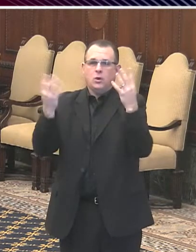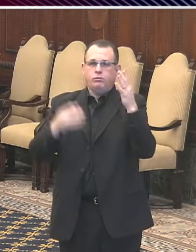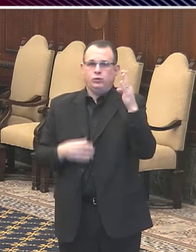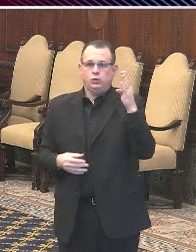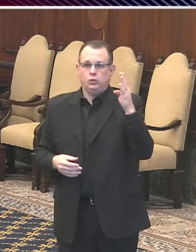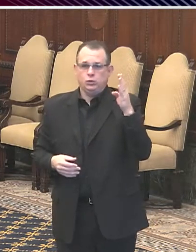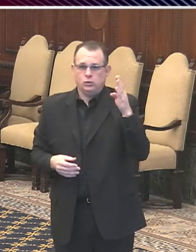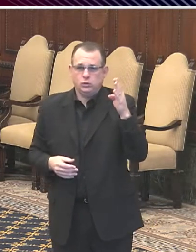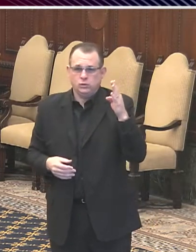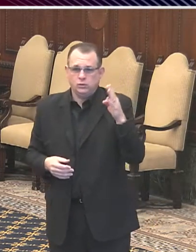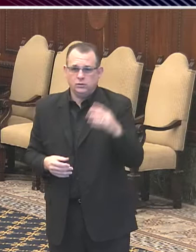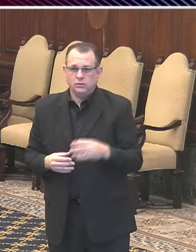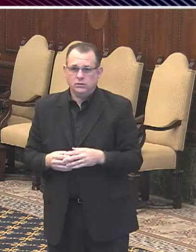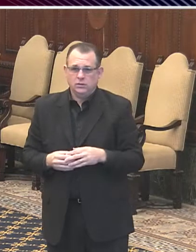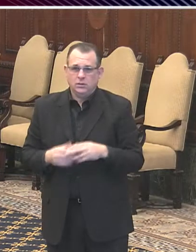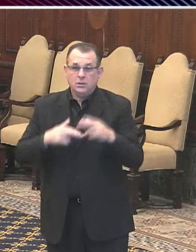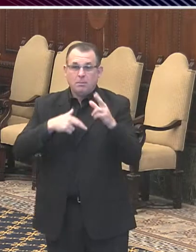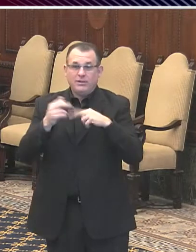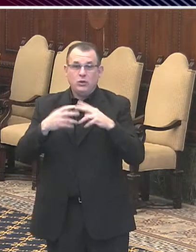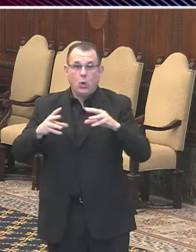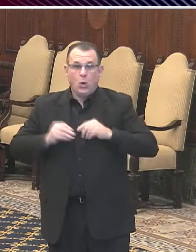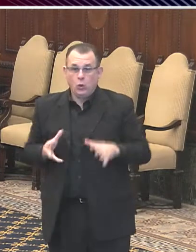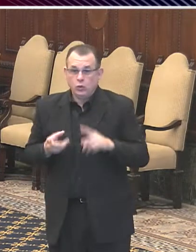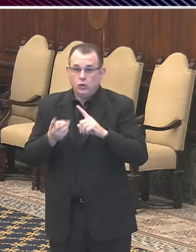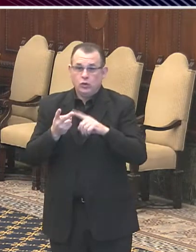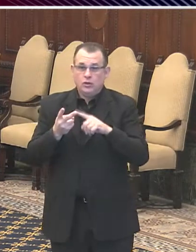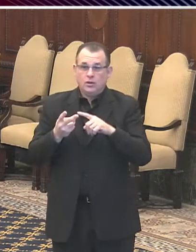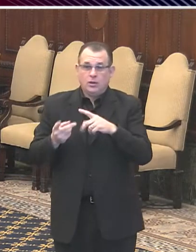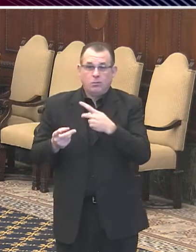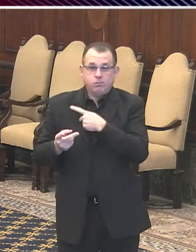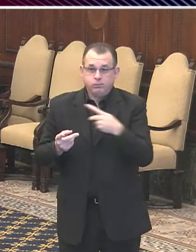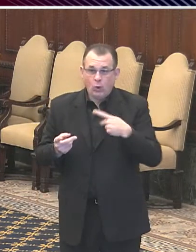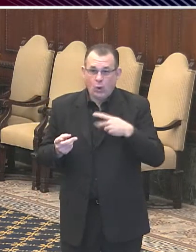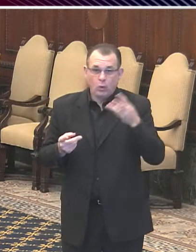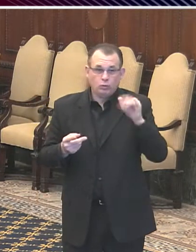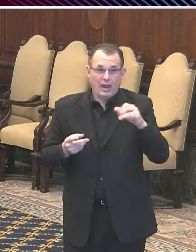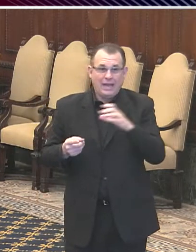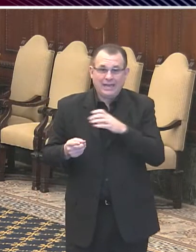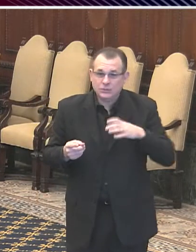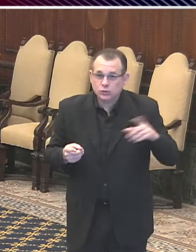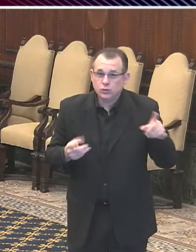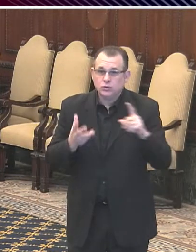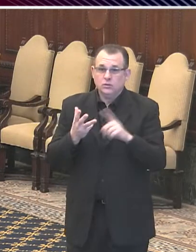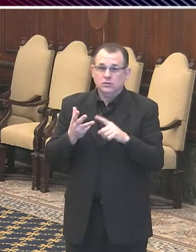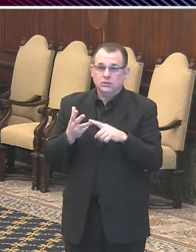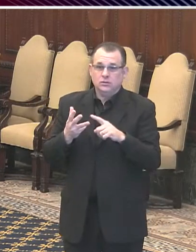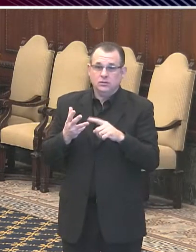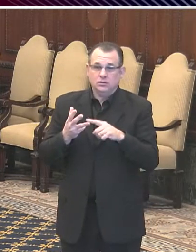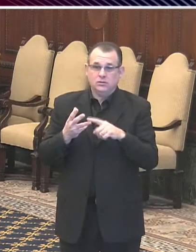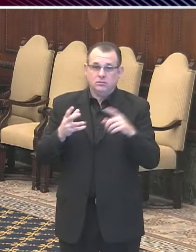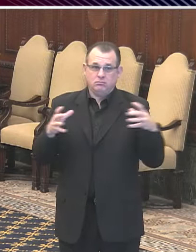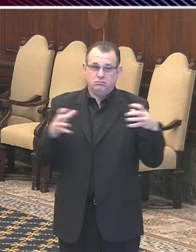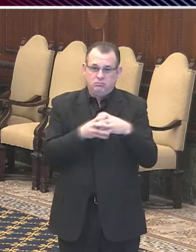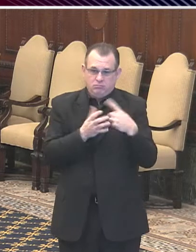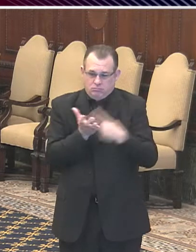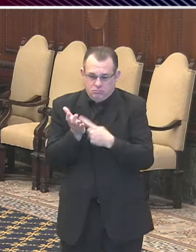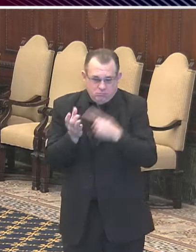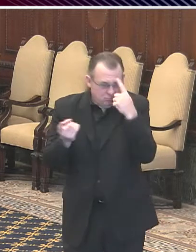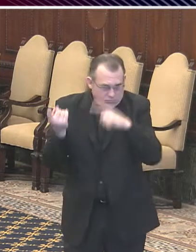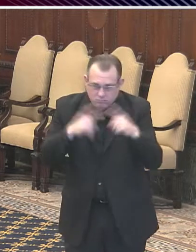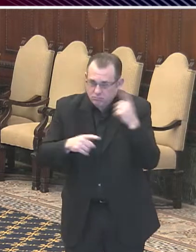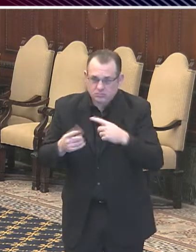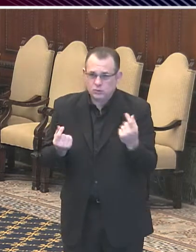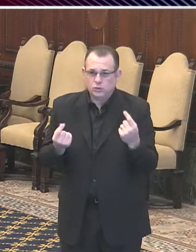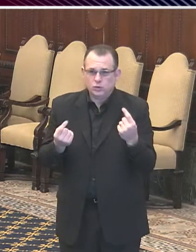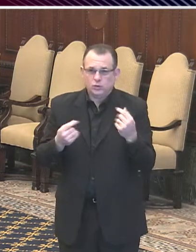Council, and the Center City District. More than 36 commercial, cultural, and residential buildings from Center City to South Philadelphia